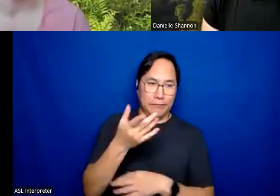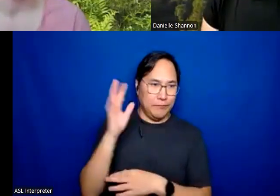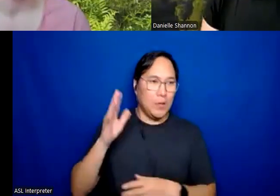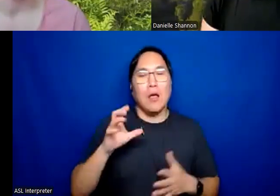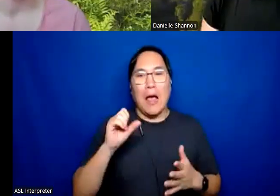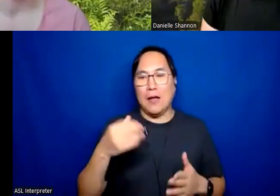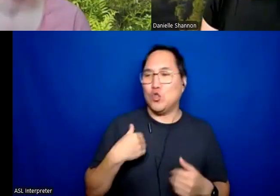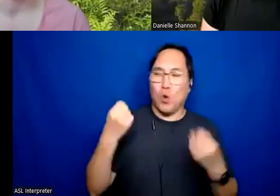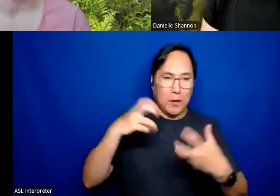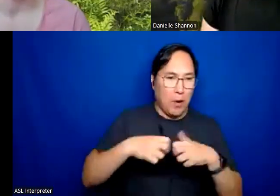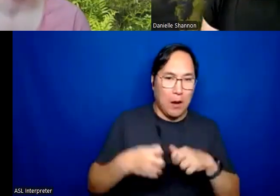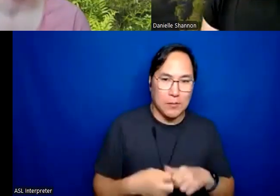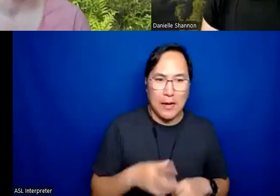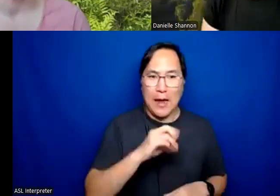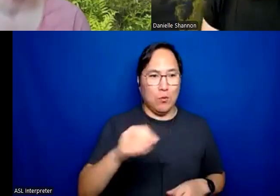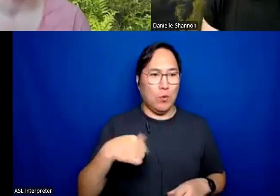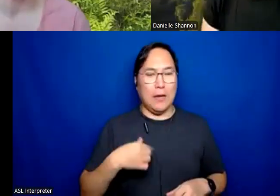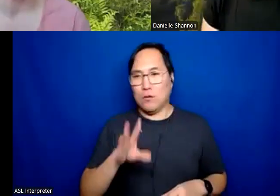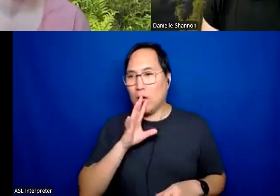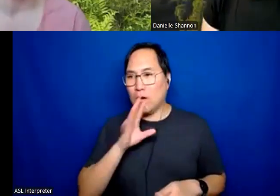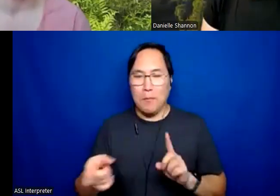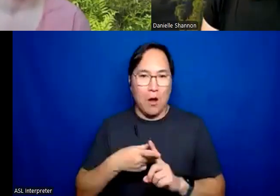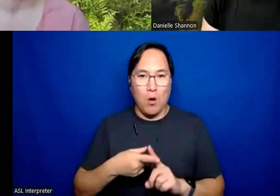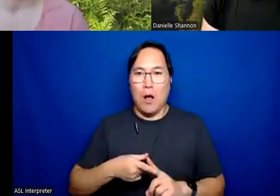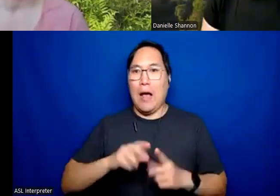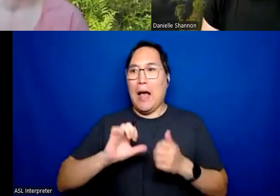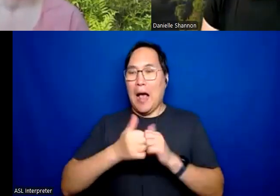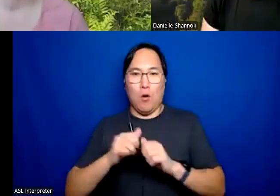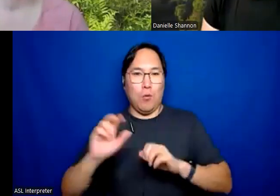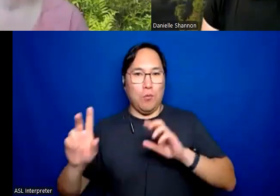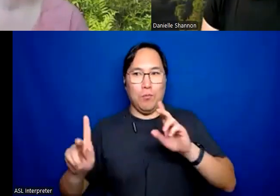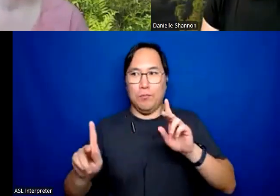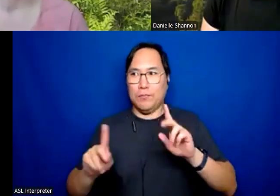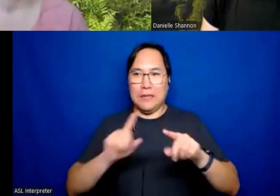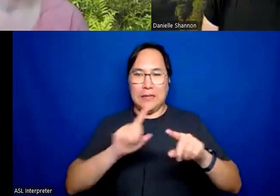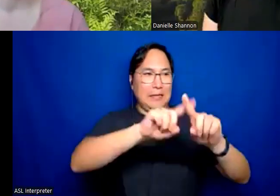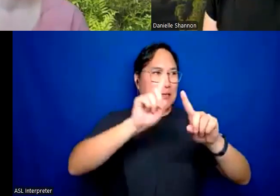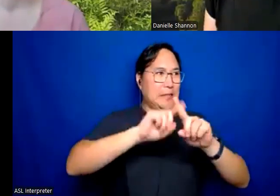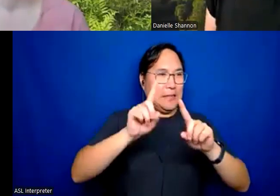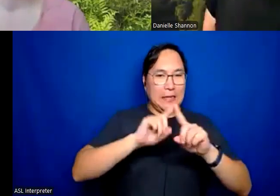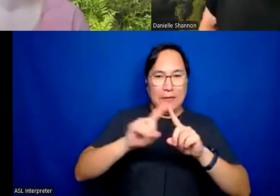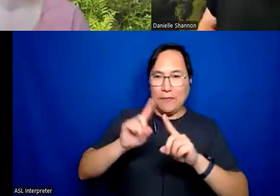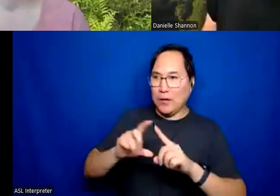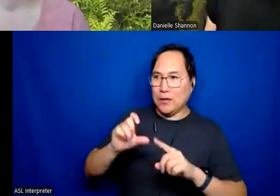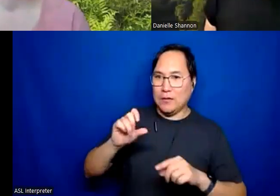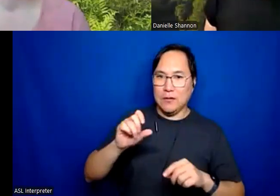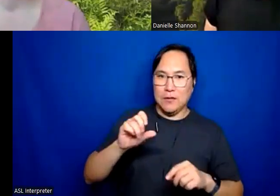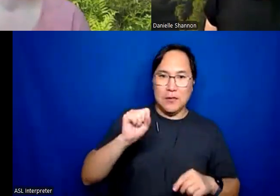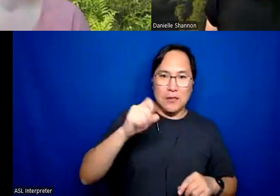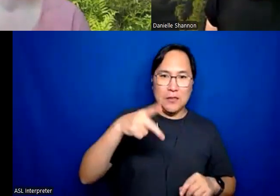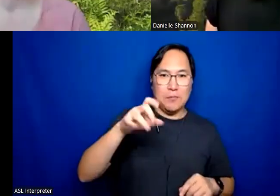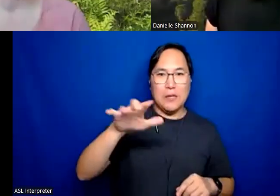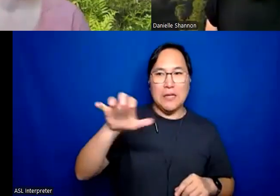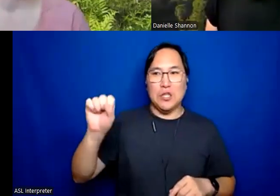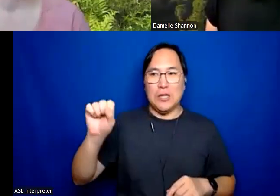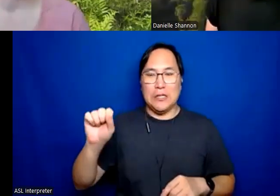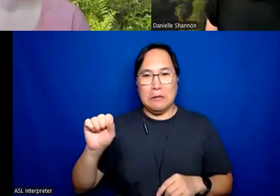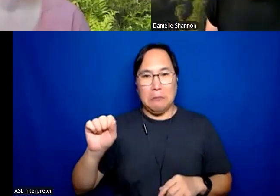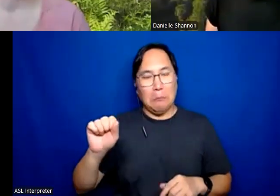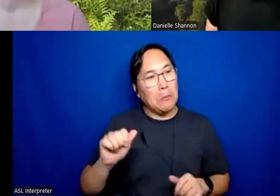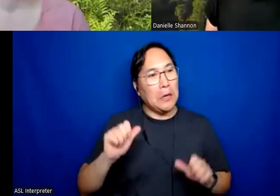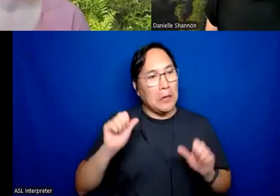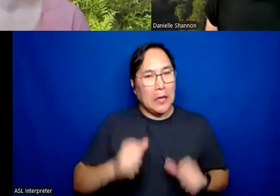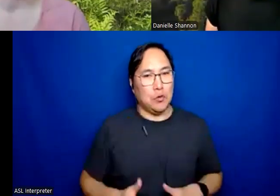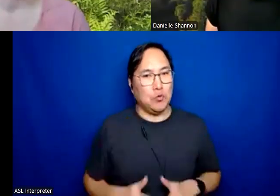about the mesophysification of our forests, where you're having all these species that are tolerant, relatively